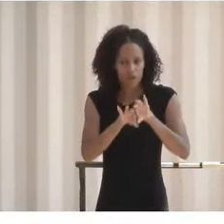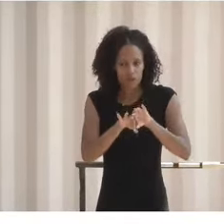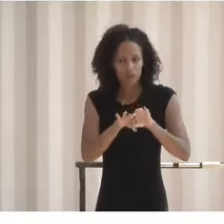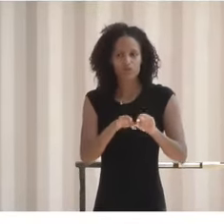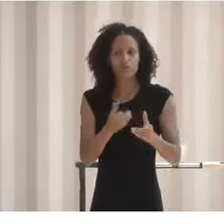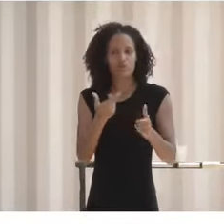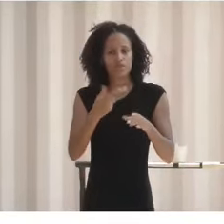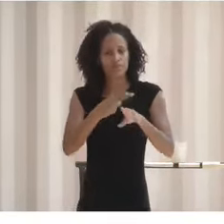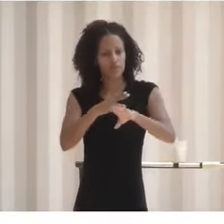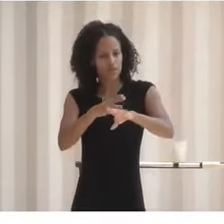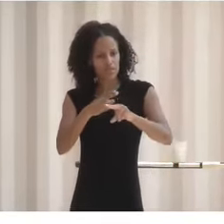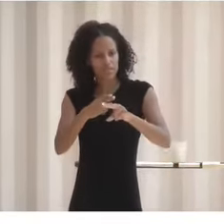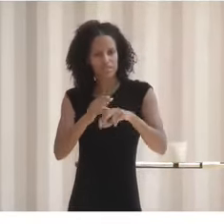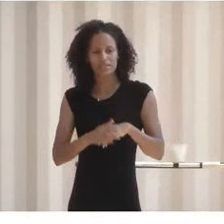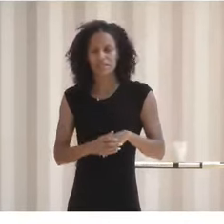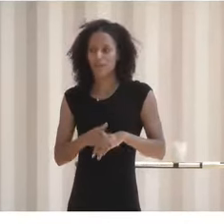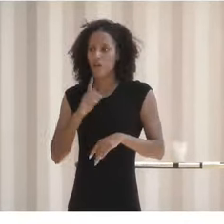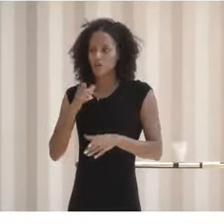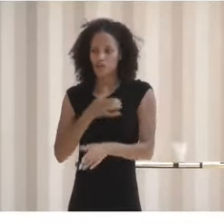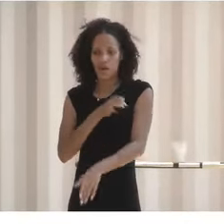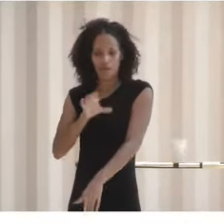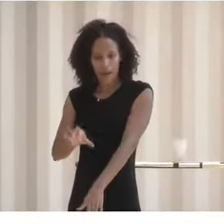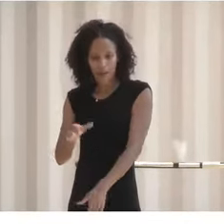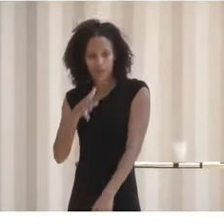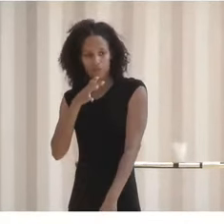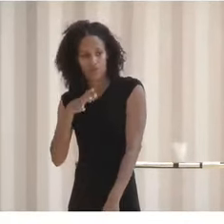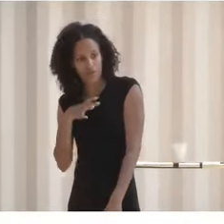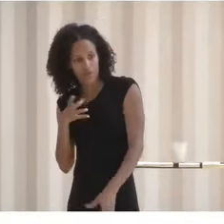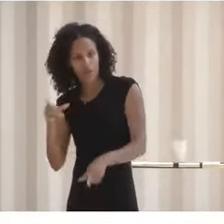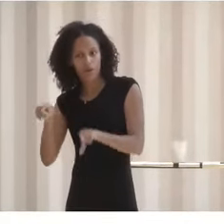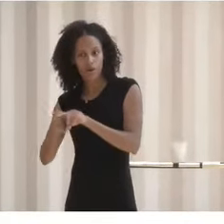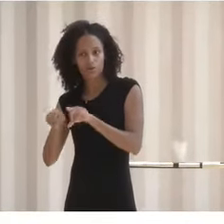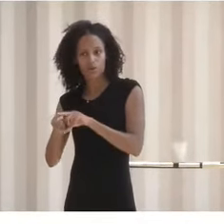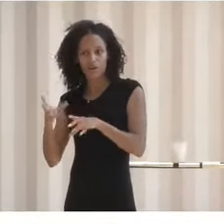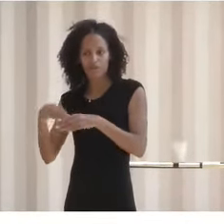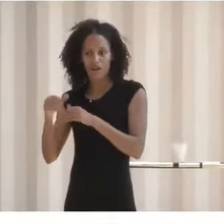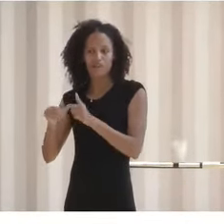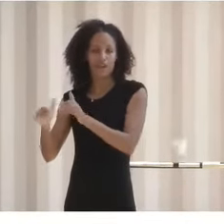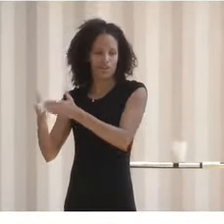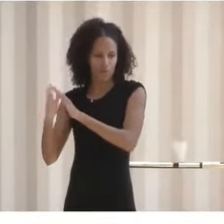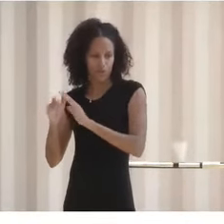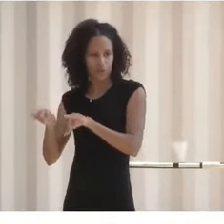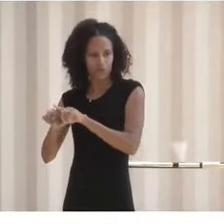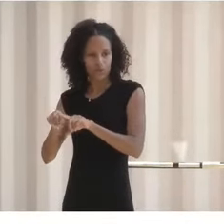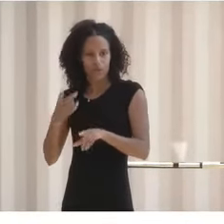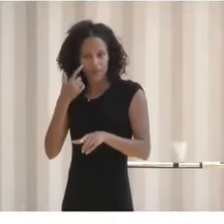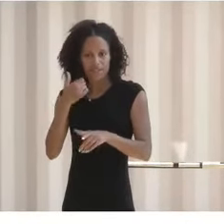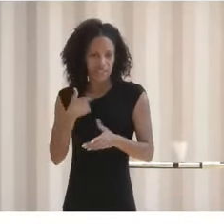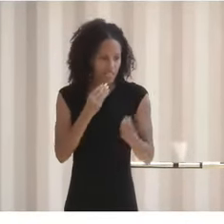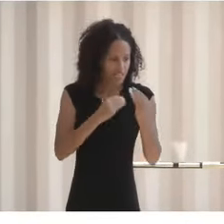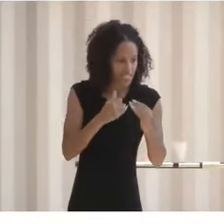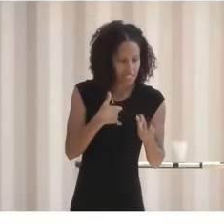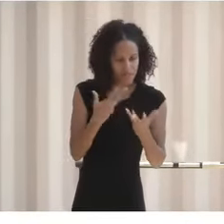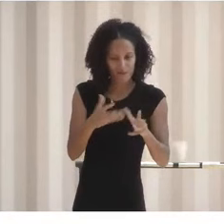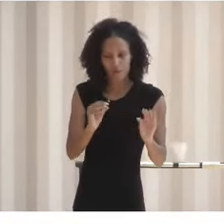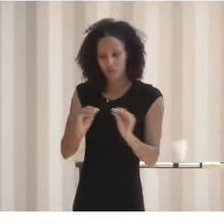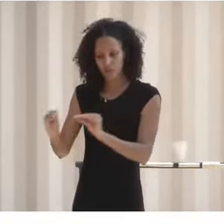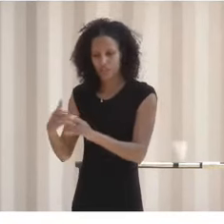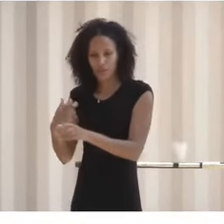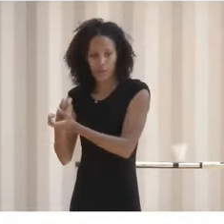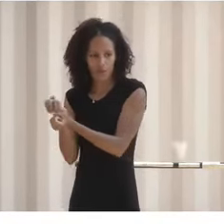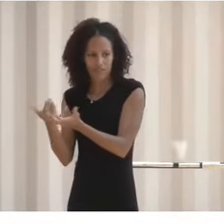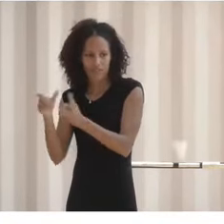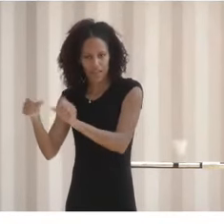income opportunities and empowerment for women in coastal communities. Thanks, Phil. And then finally,